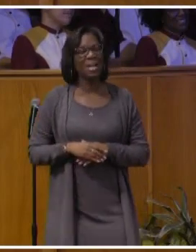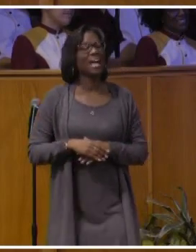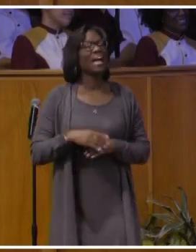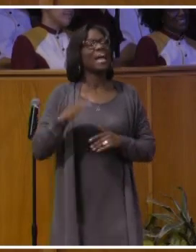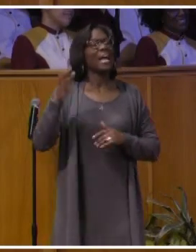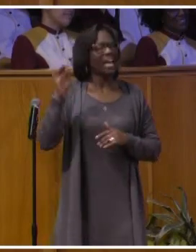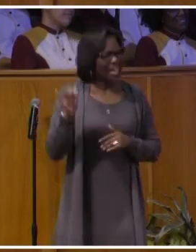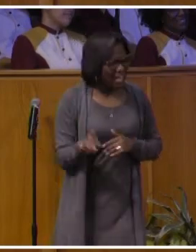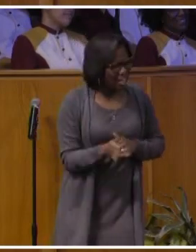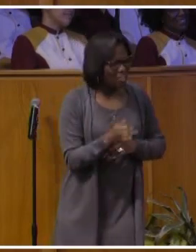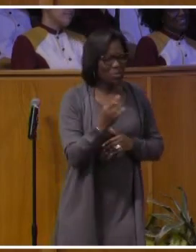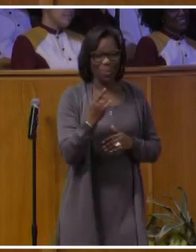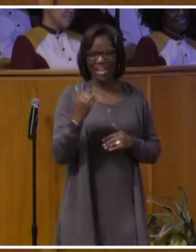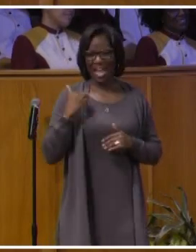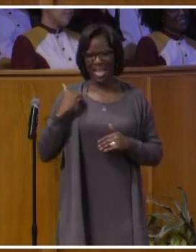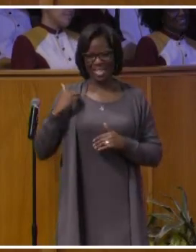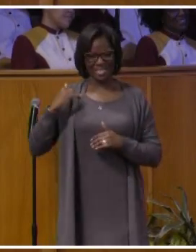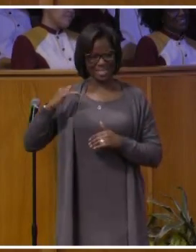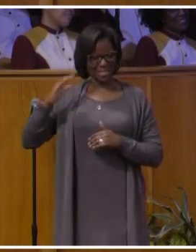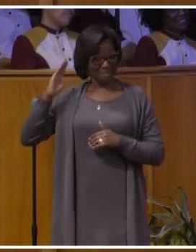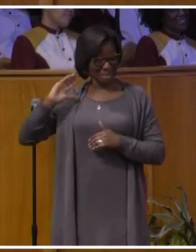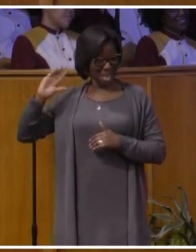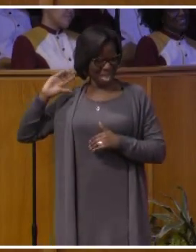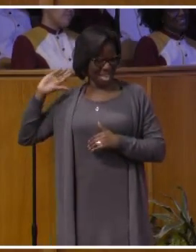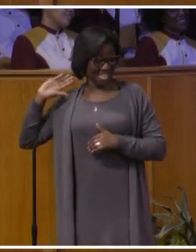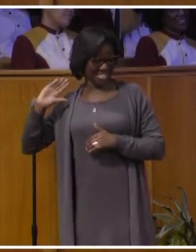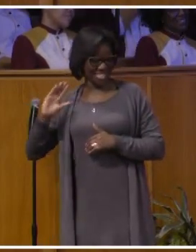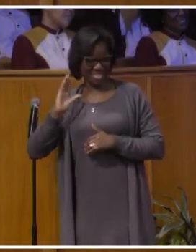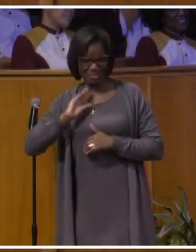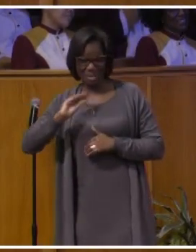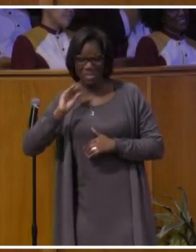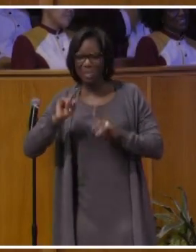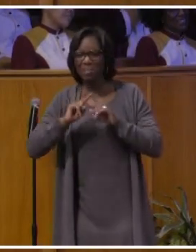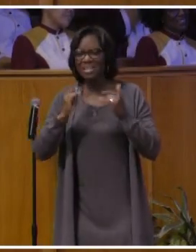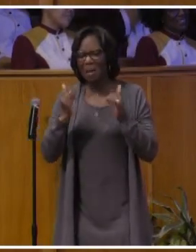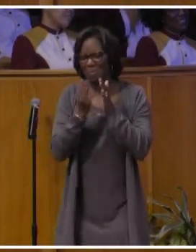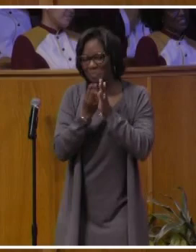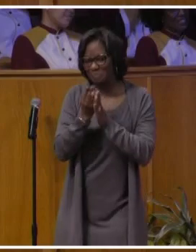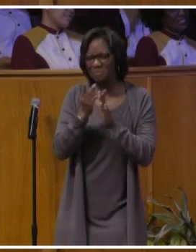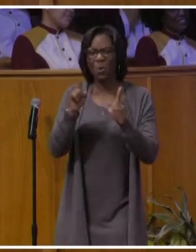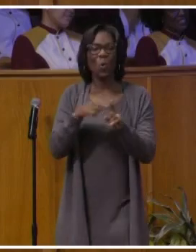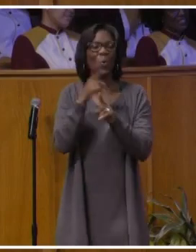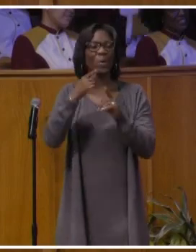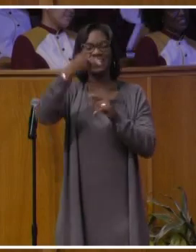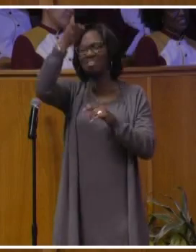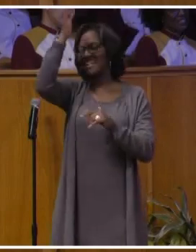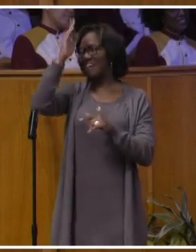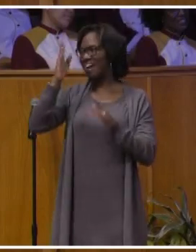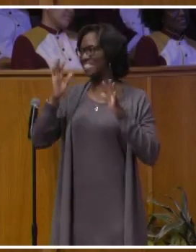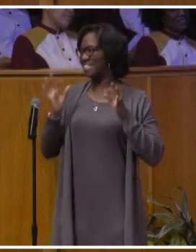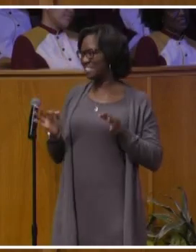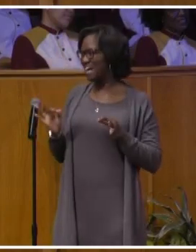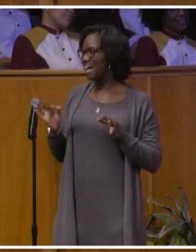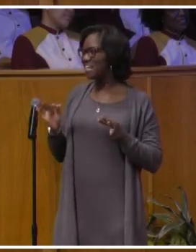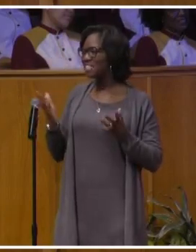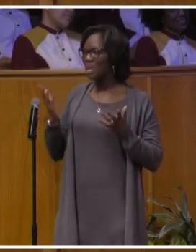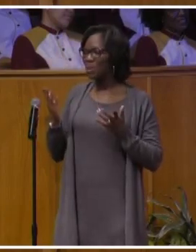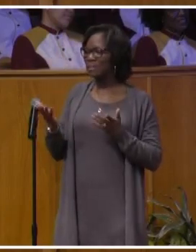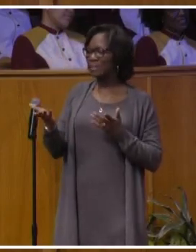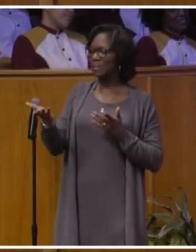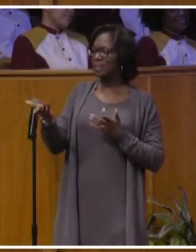Everybody has a past. And here's what happens. Whenever God is trying to usher